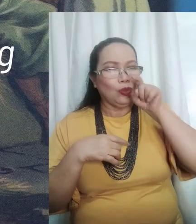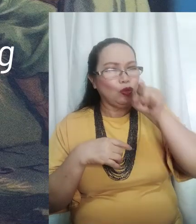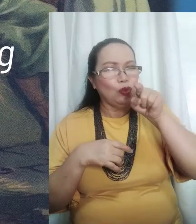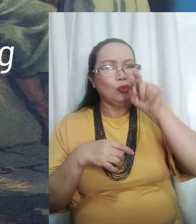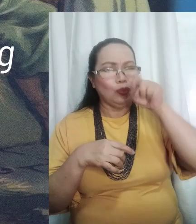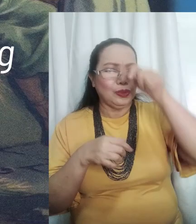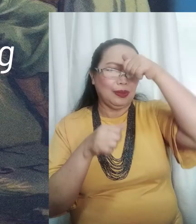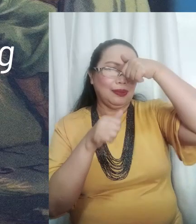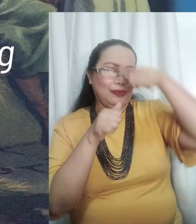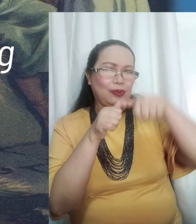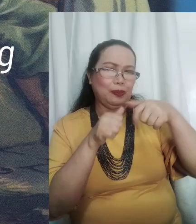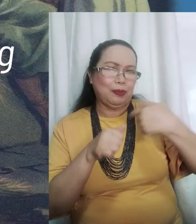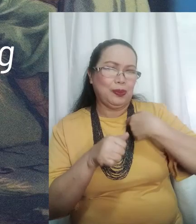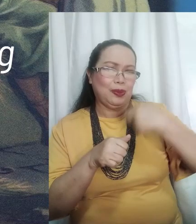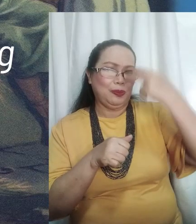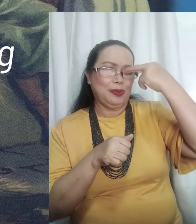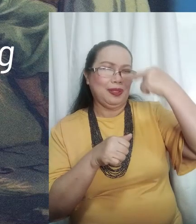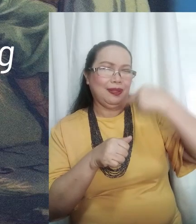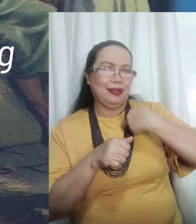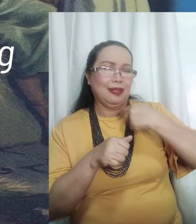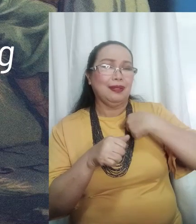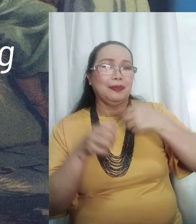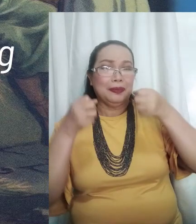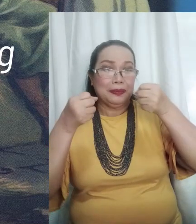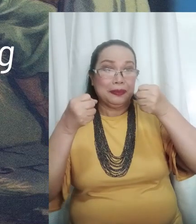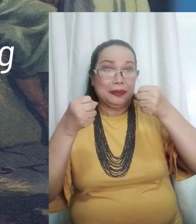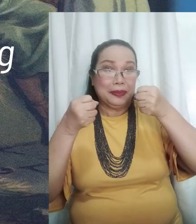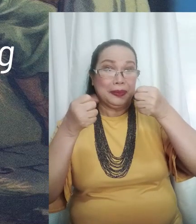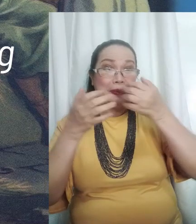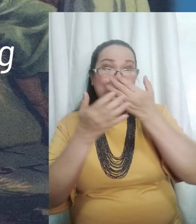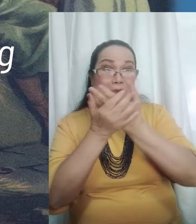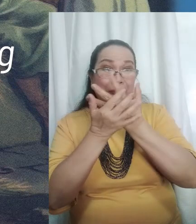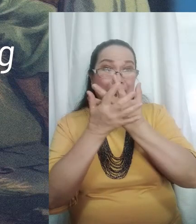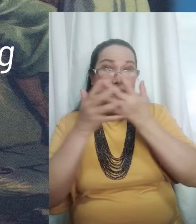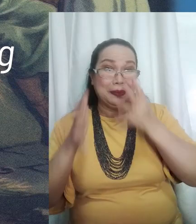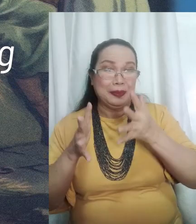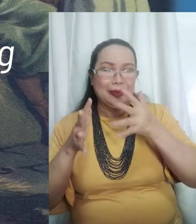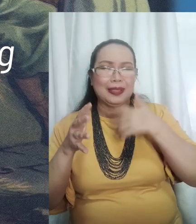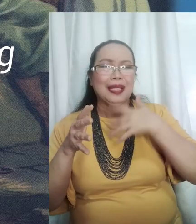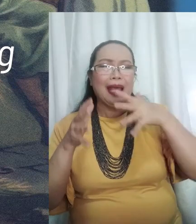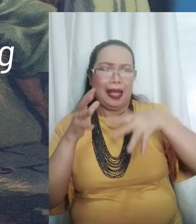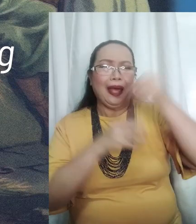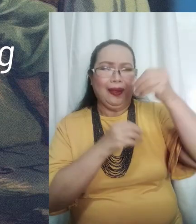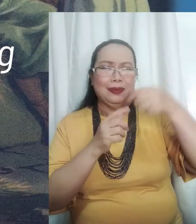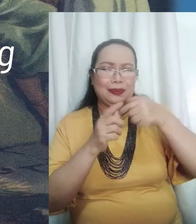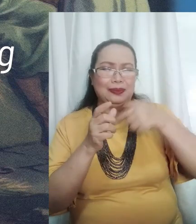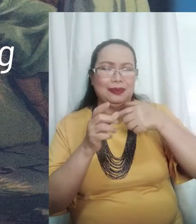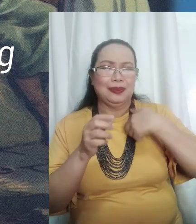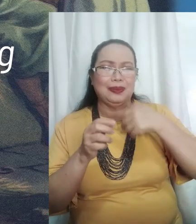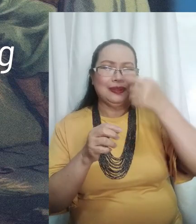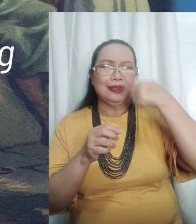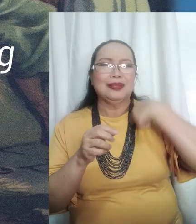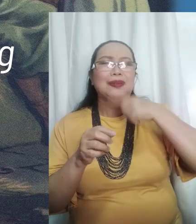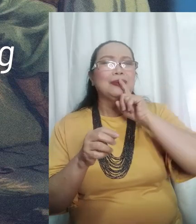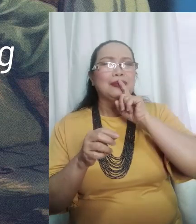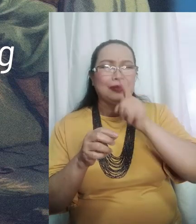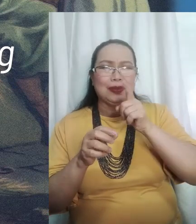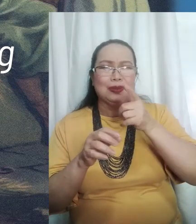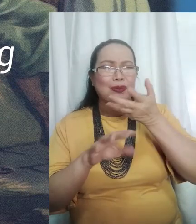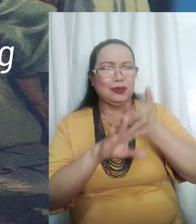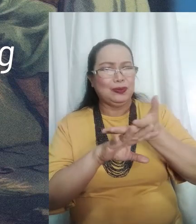me and show me kindness. Mention me to Pharaoh and get me out of this prison. For I